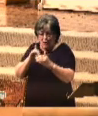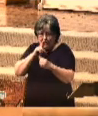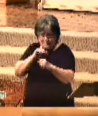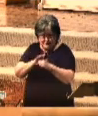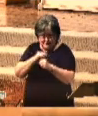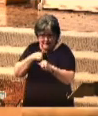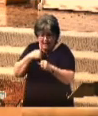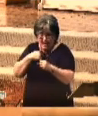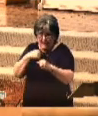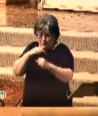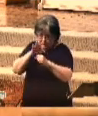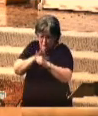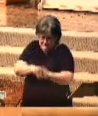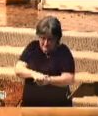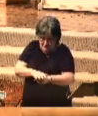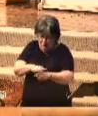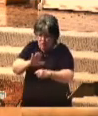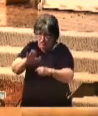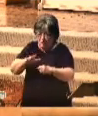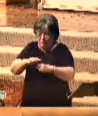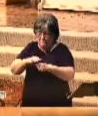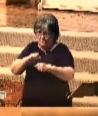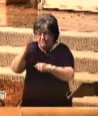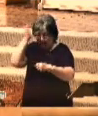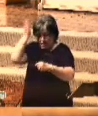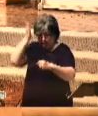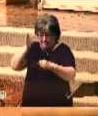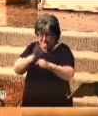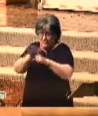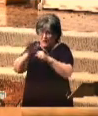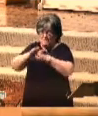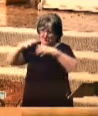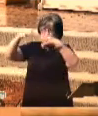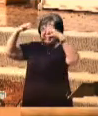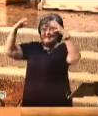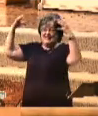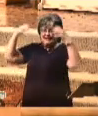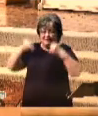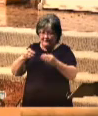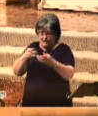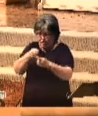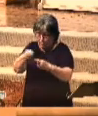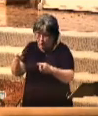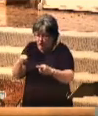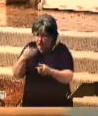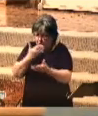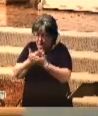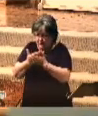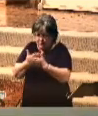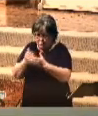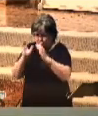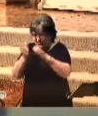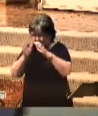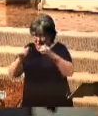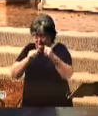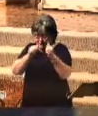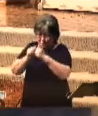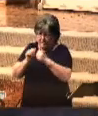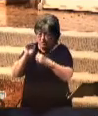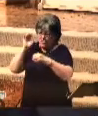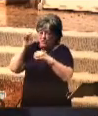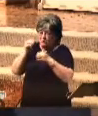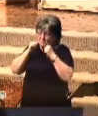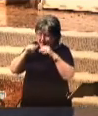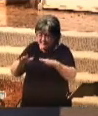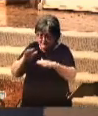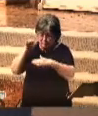forth in new wine, that their barns be filled with plenty. Given it shall be given unto you, good measure, pressed down and shaken together, and running over shall